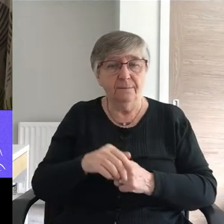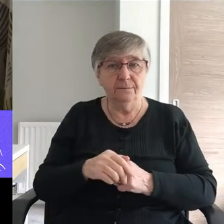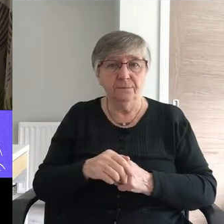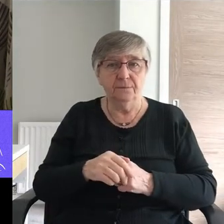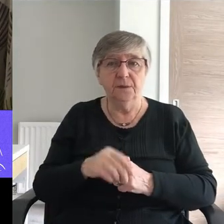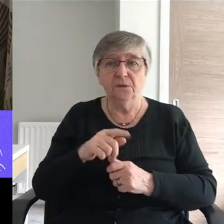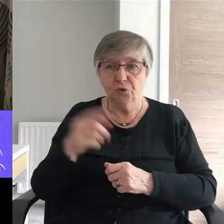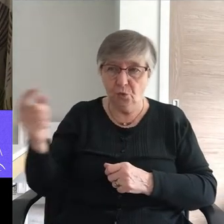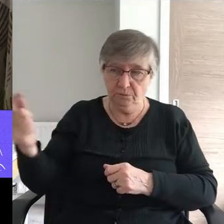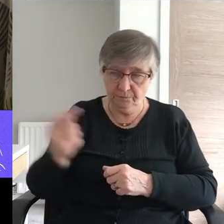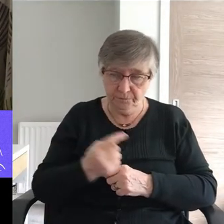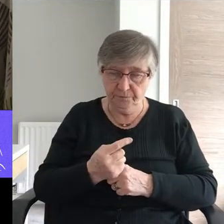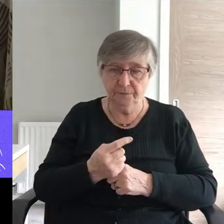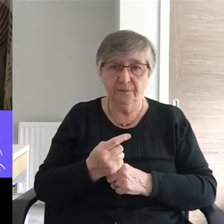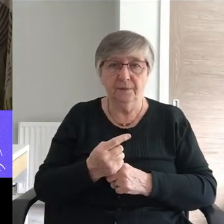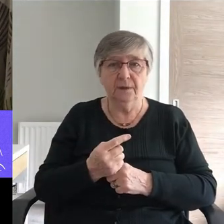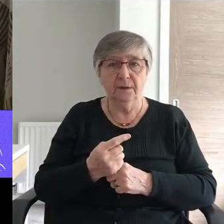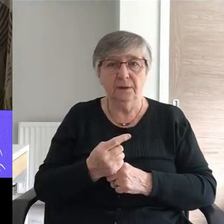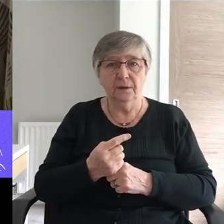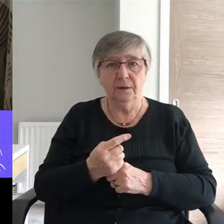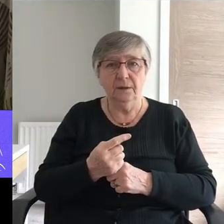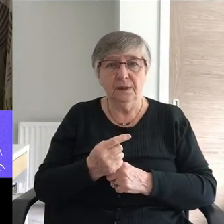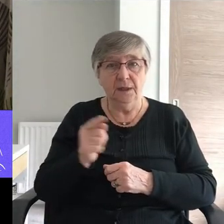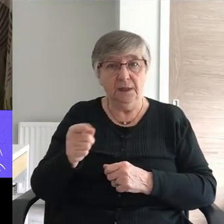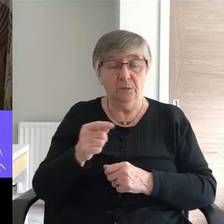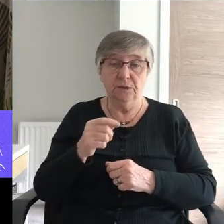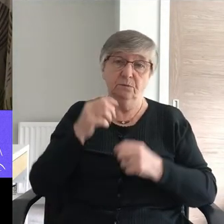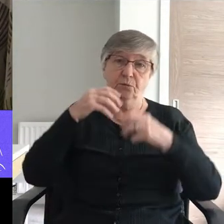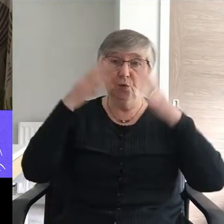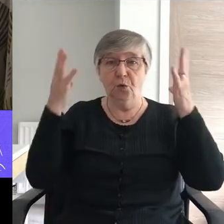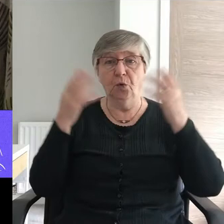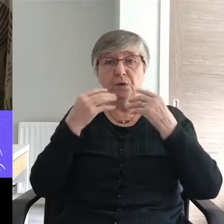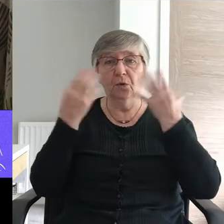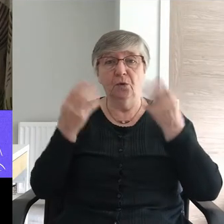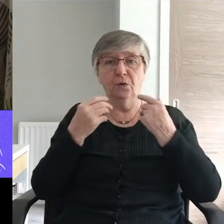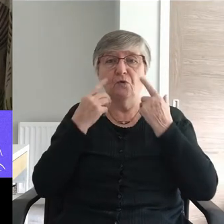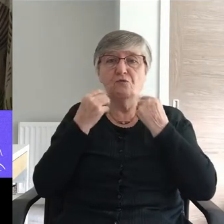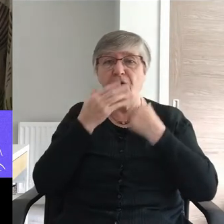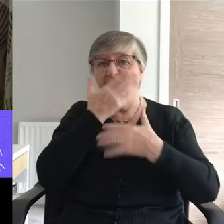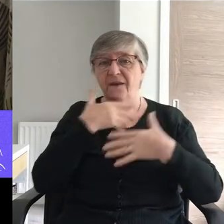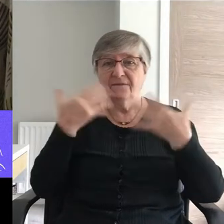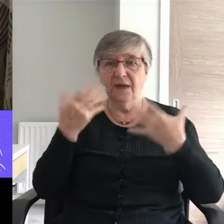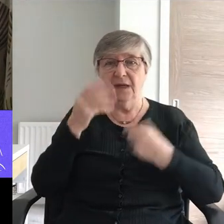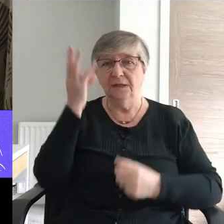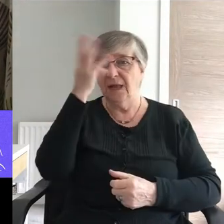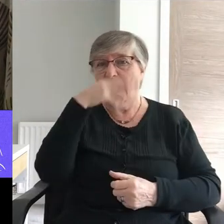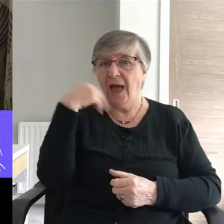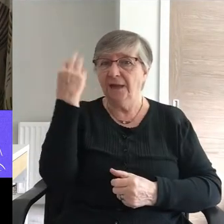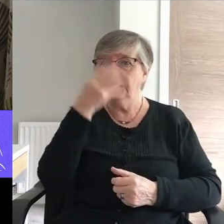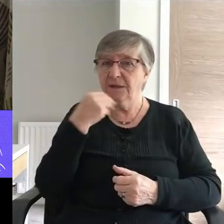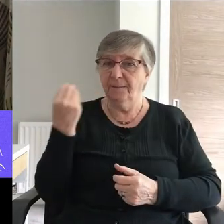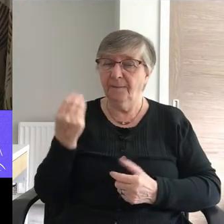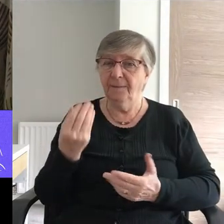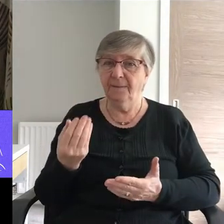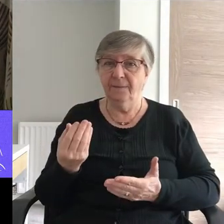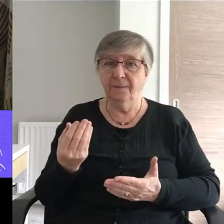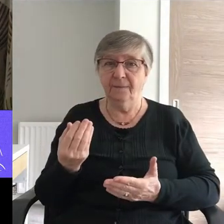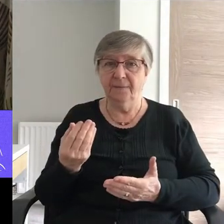So he sent for him and had him brought in. He was glowing with health and had a fine appearance and handsome